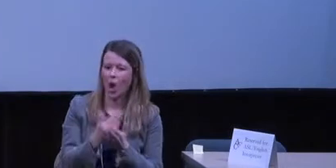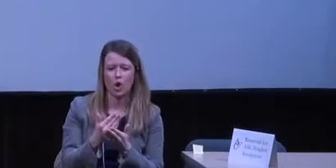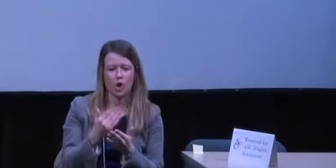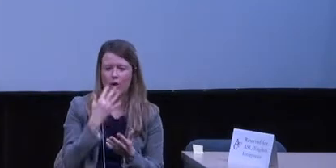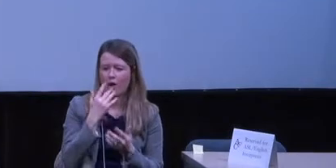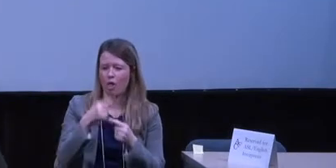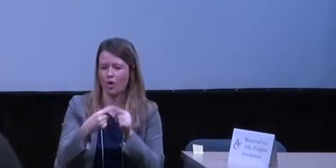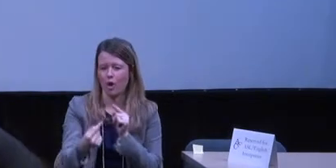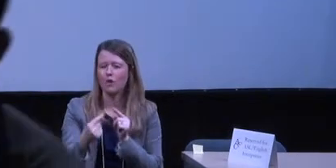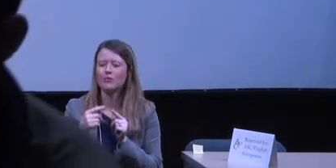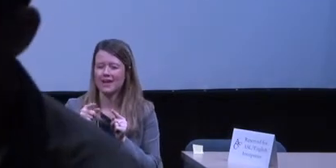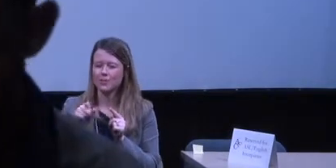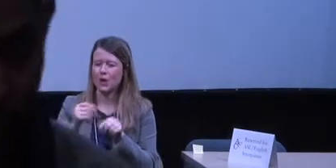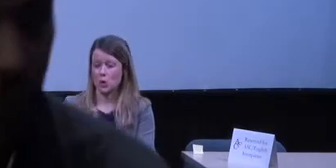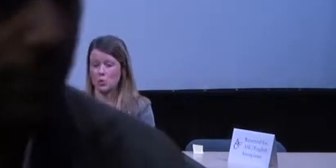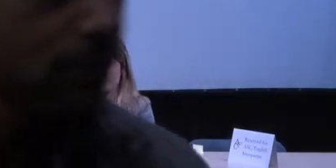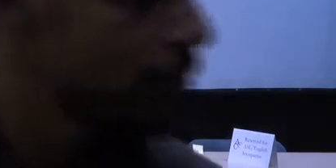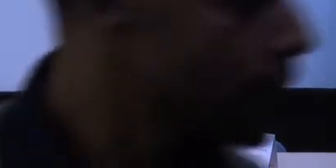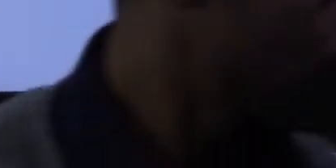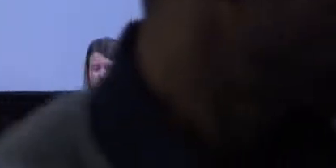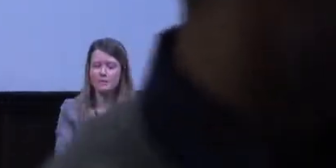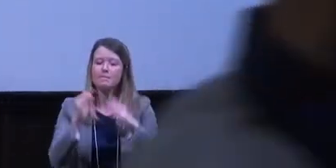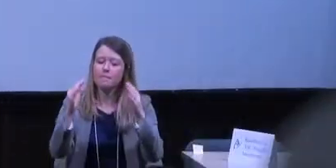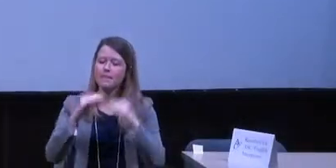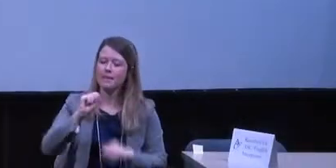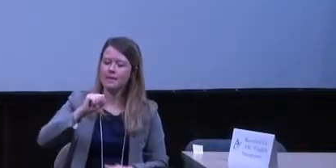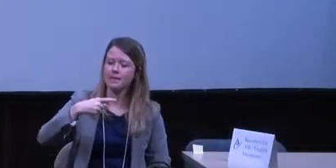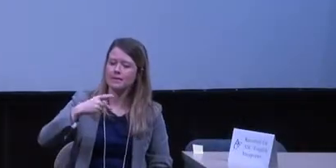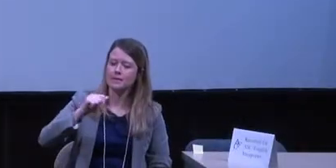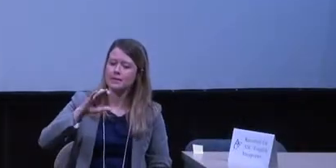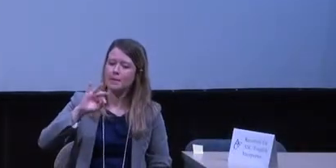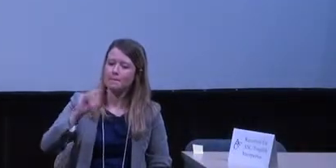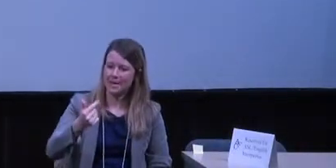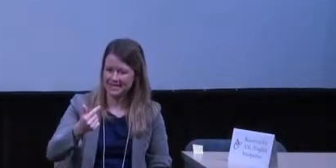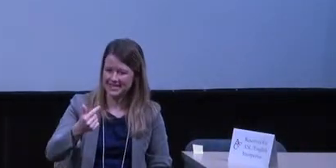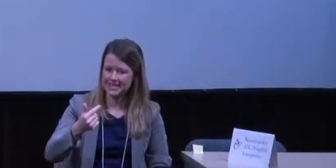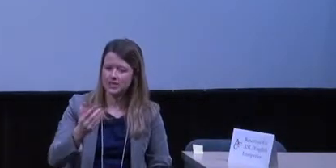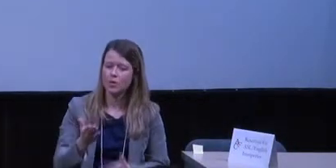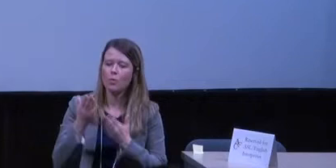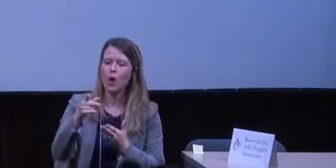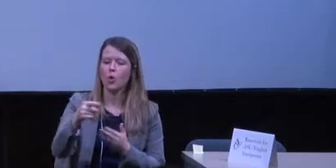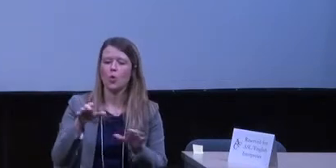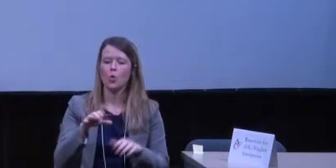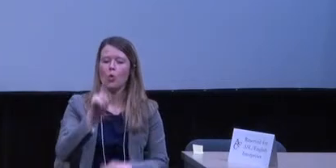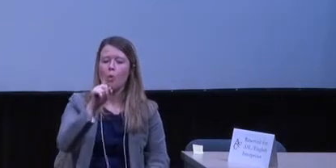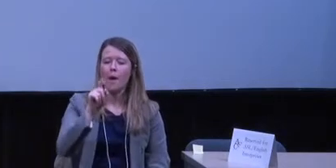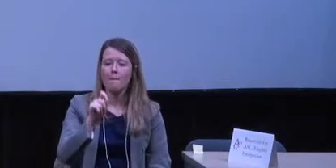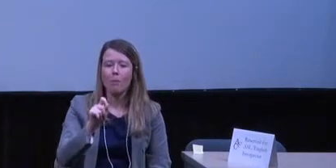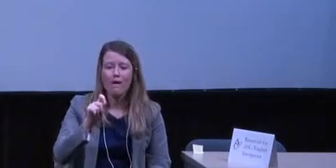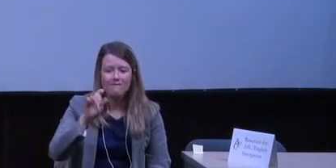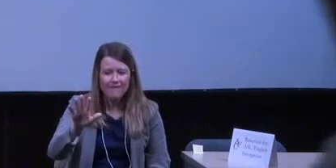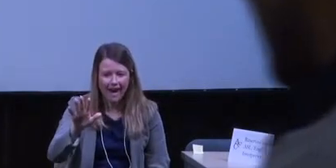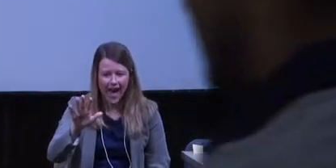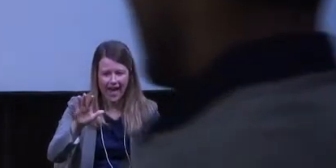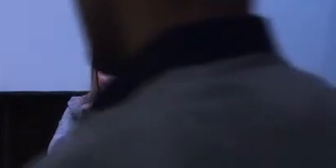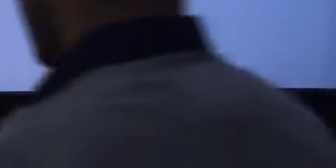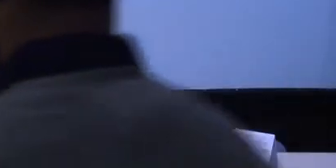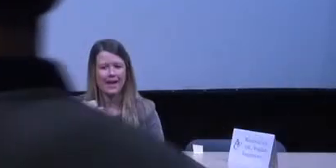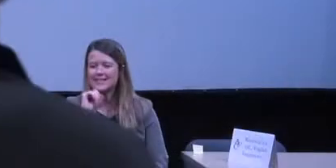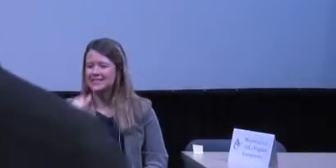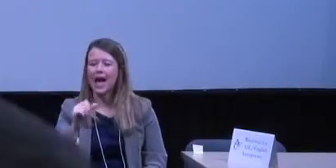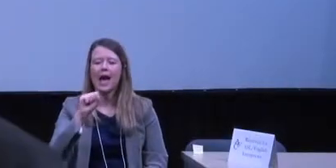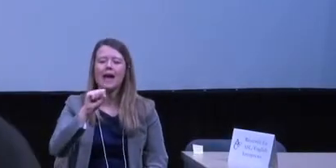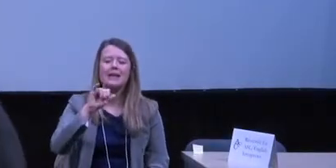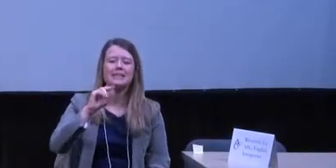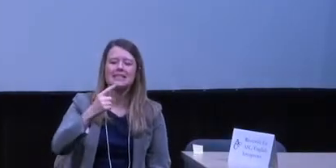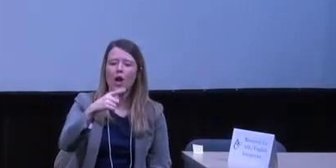material. Spacing, they recommend that you do 1.5 spacing instead of single spacing. This